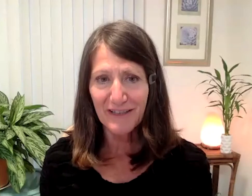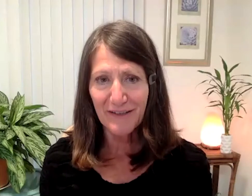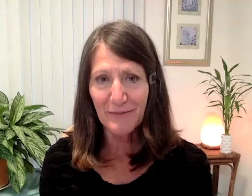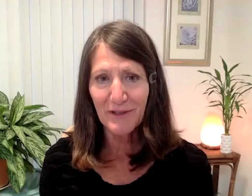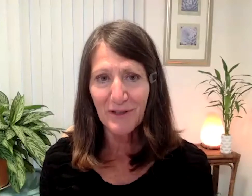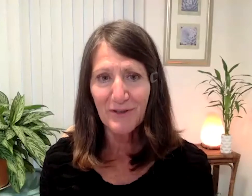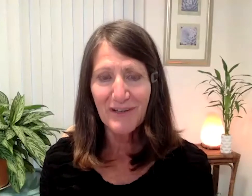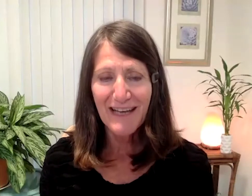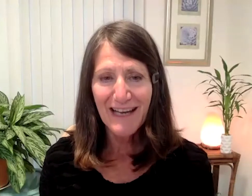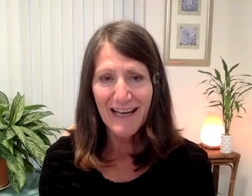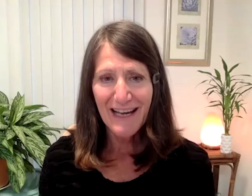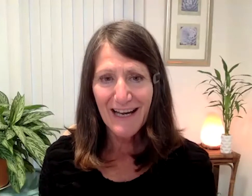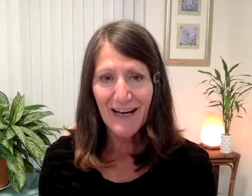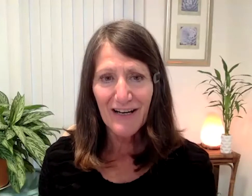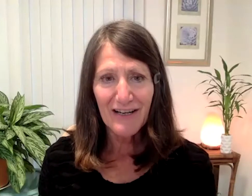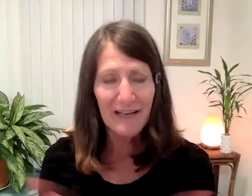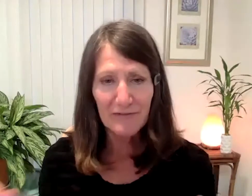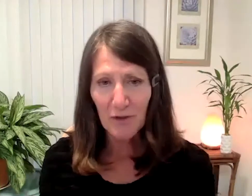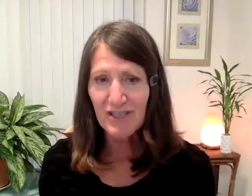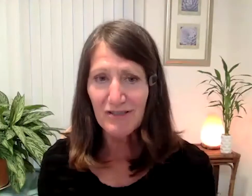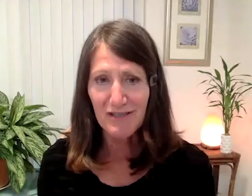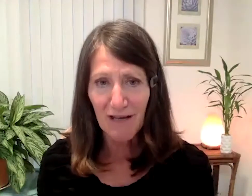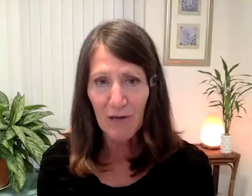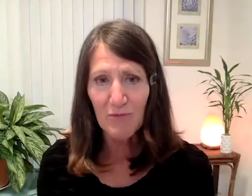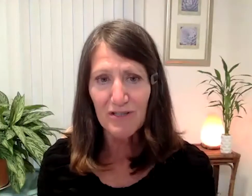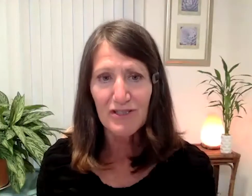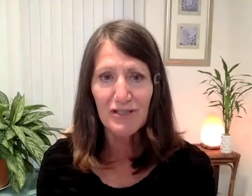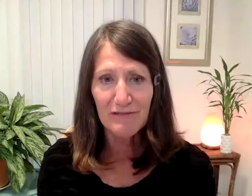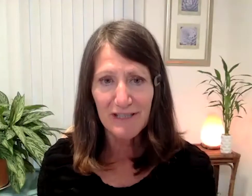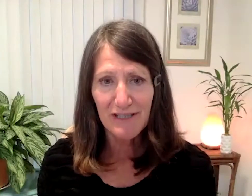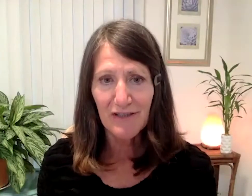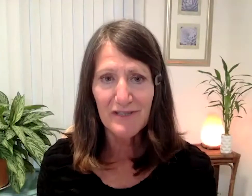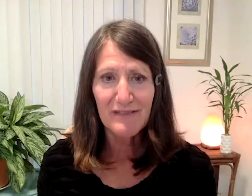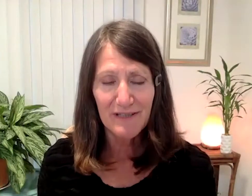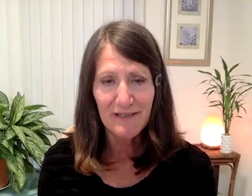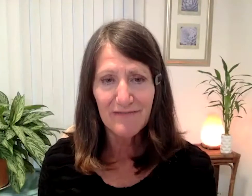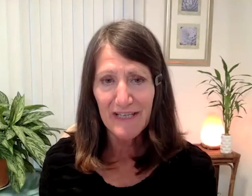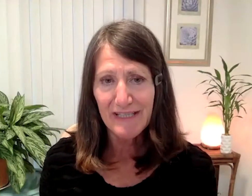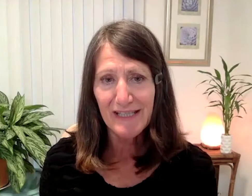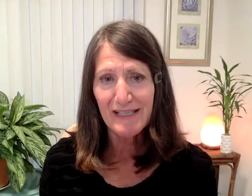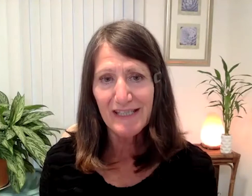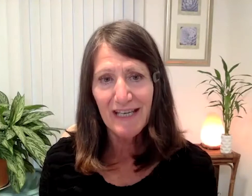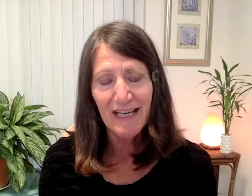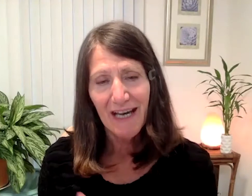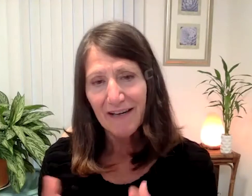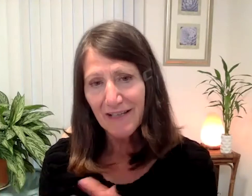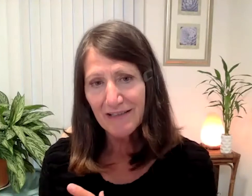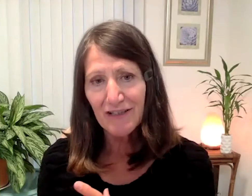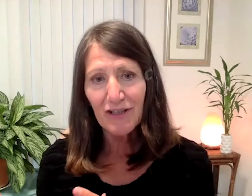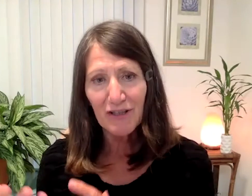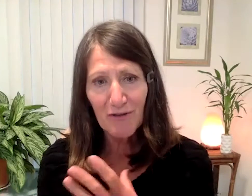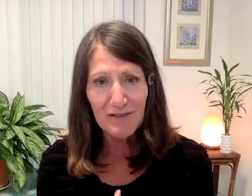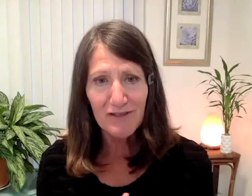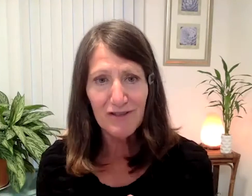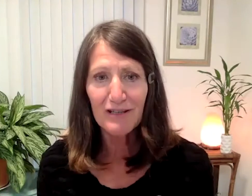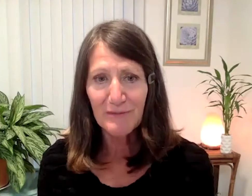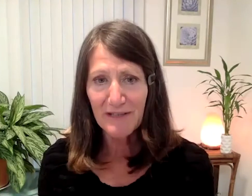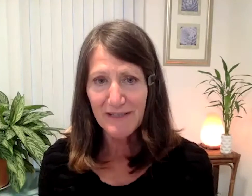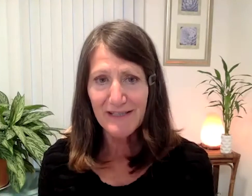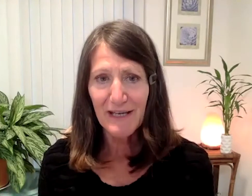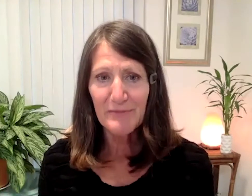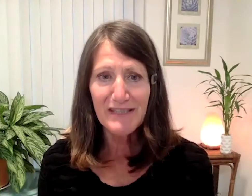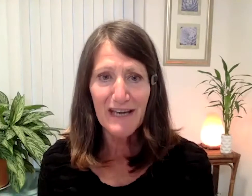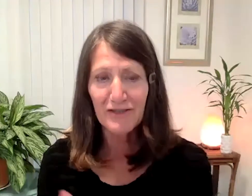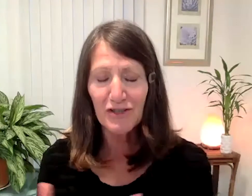we're looking through. And of course, there's a lot more to each of those phases. And then you also talk